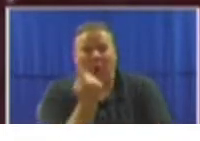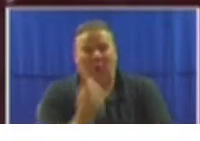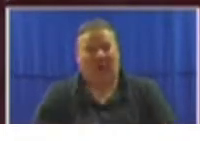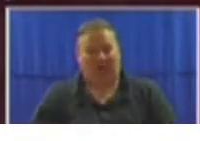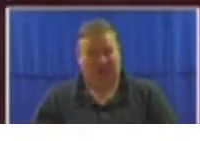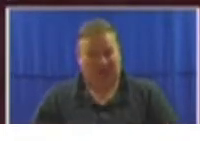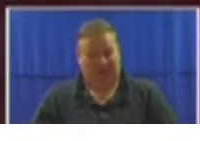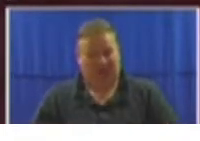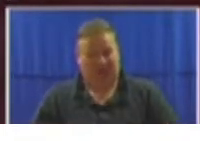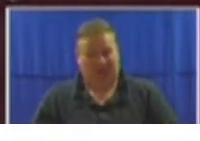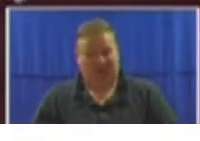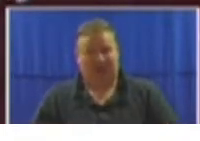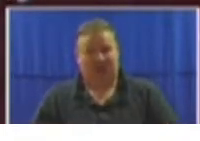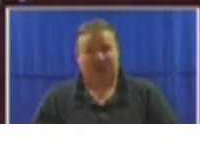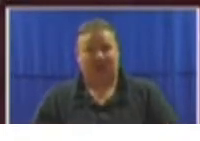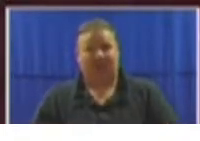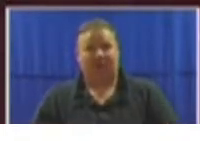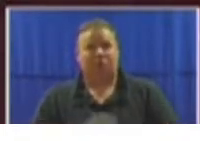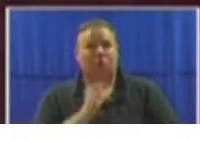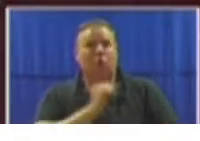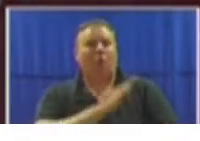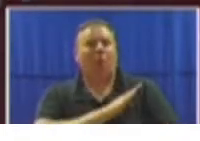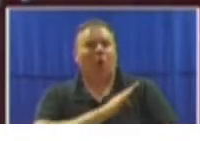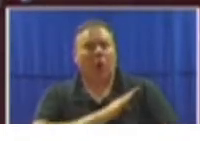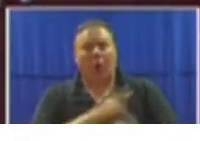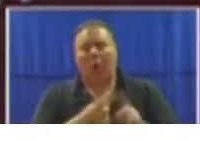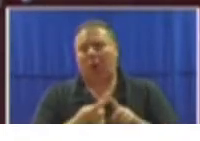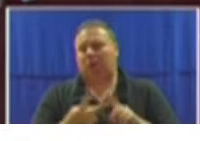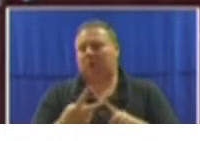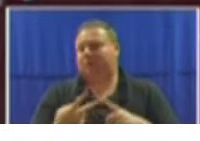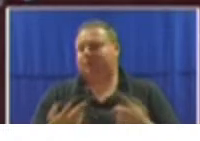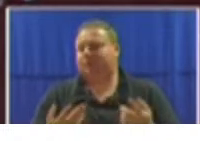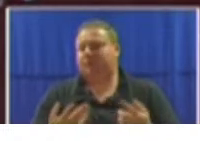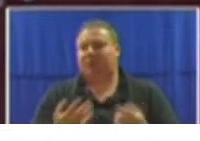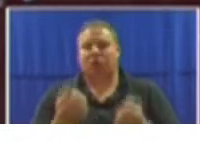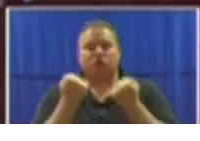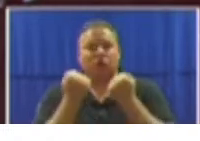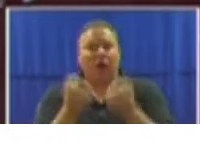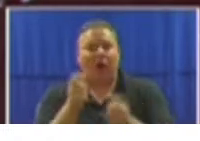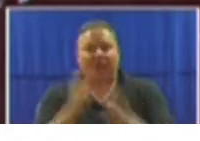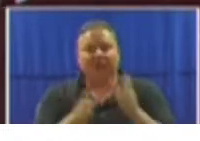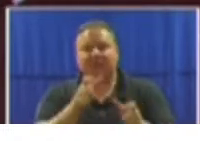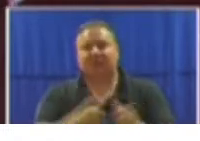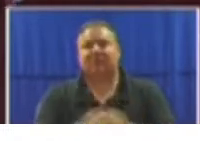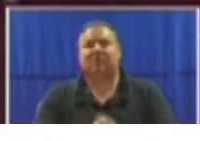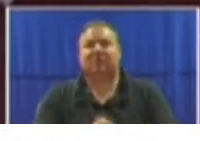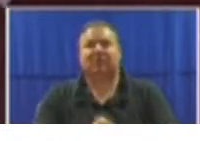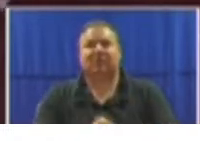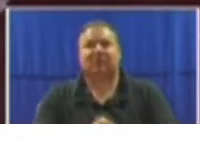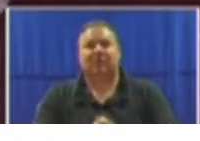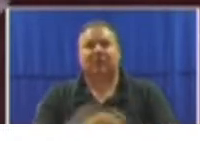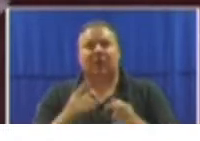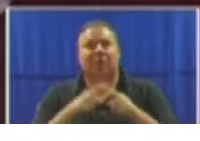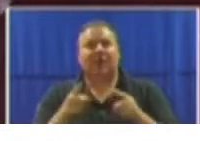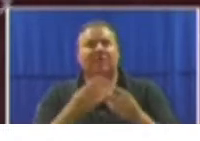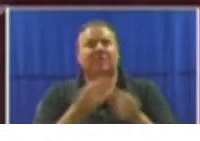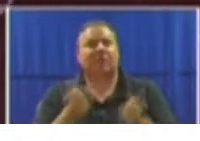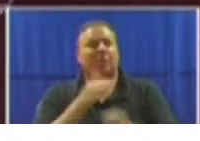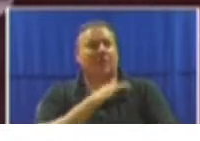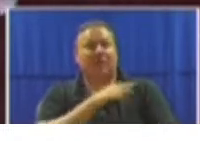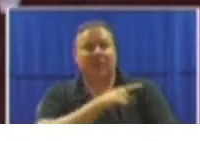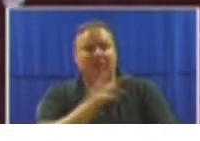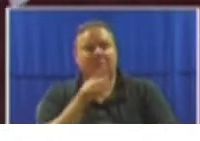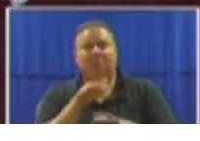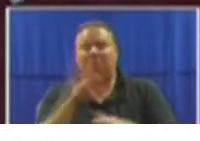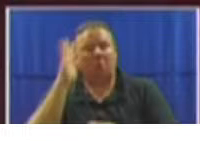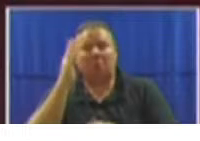I'm talking about, bodyguards, you talk about drivers, and yet some of these people you do not even